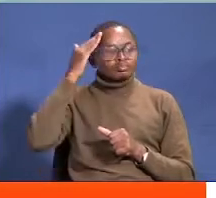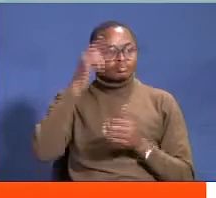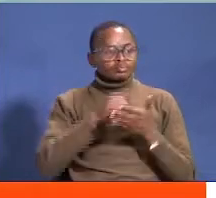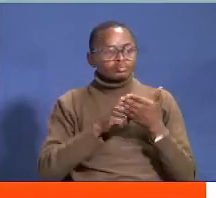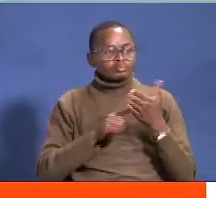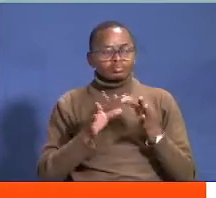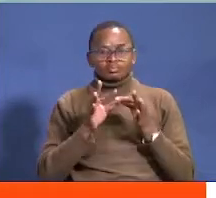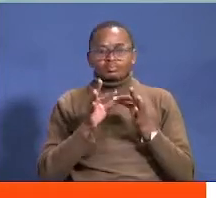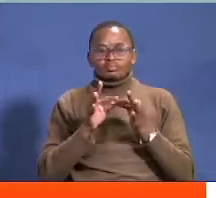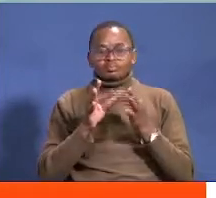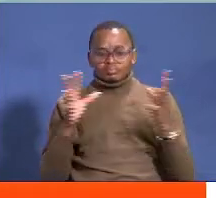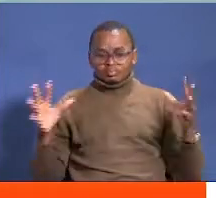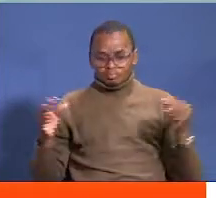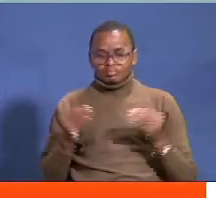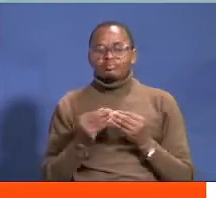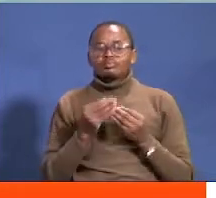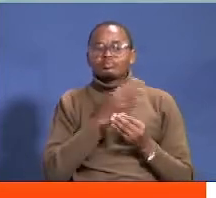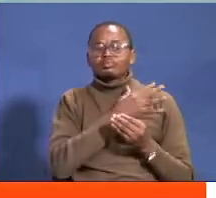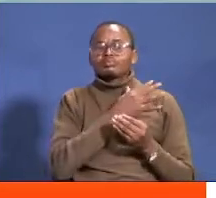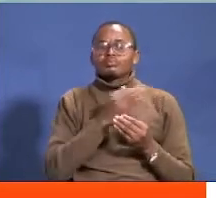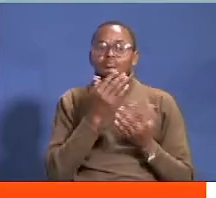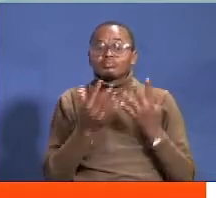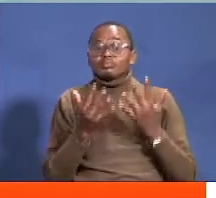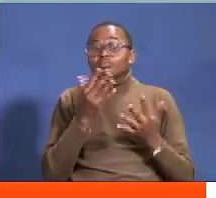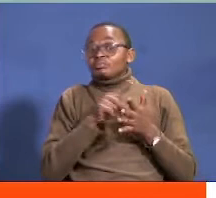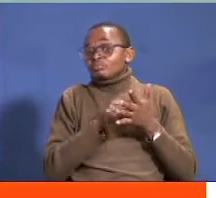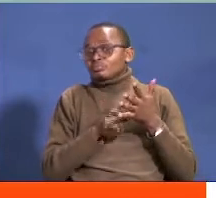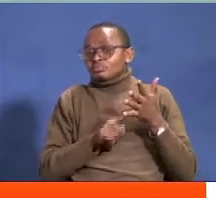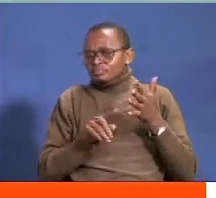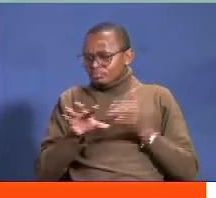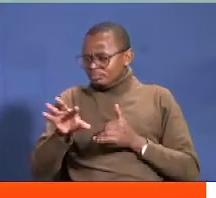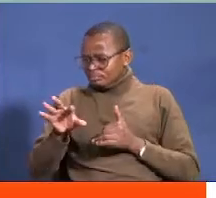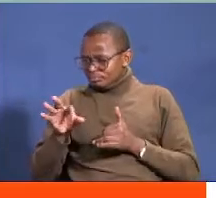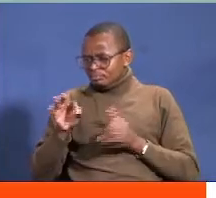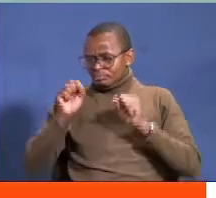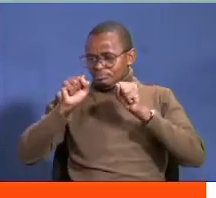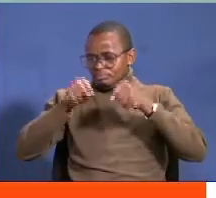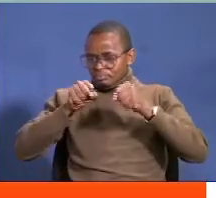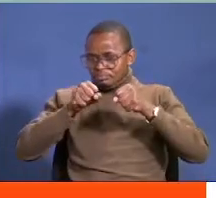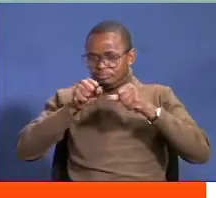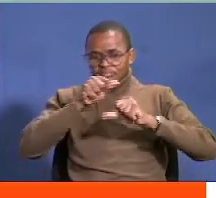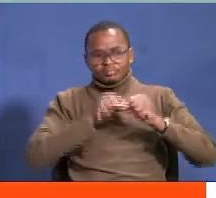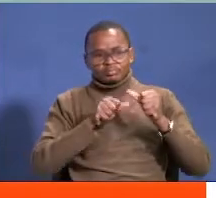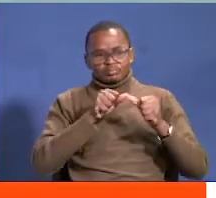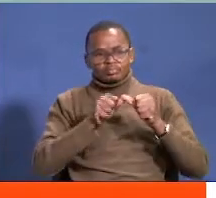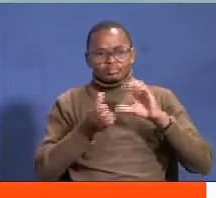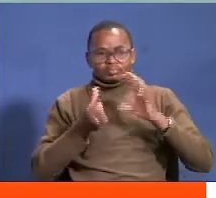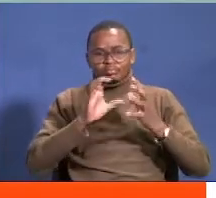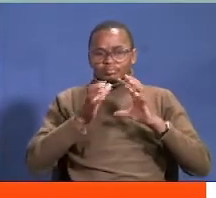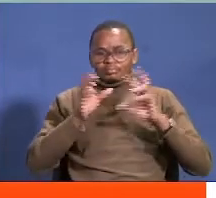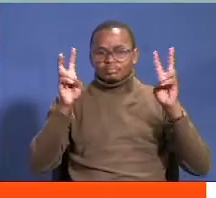the COP26 conference was about, and probably what are some of the findings of the agreement regarding the climate